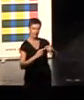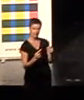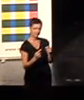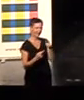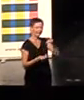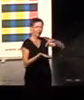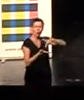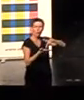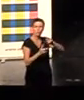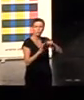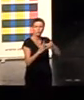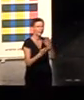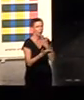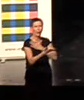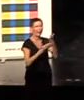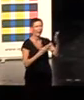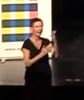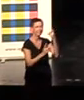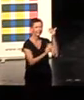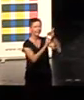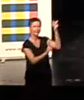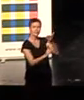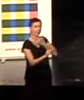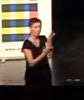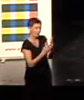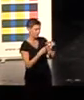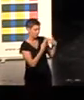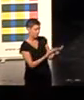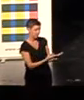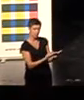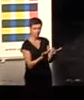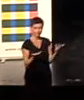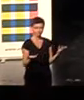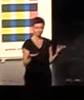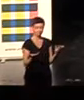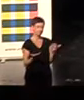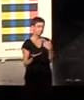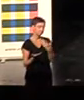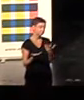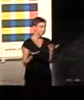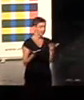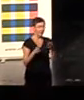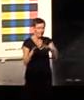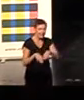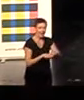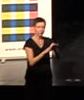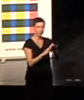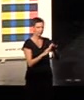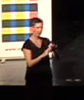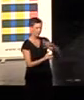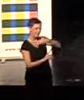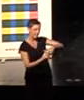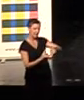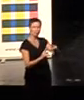hij zijn ook de lier kat identity led olona traditie de national répertoire of wrapper dwars in general doet